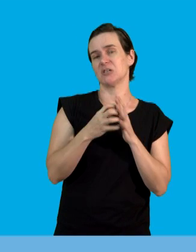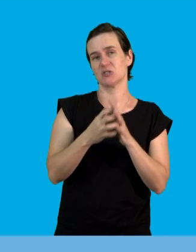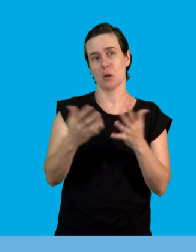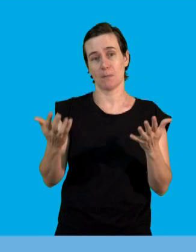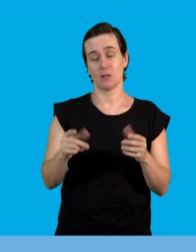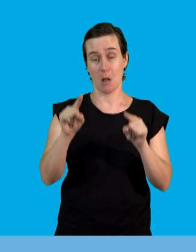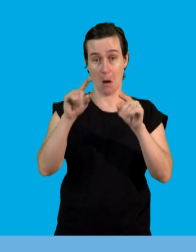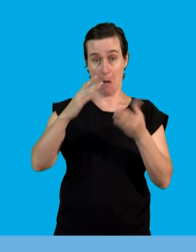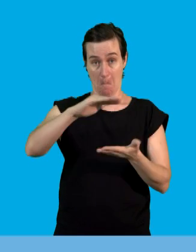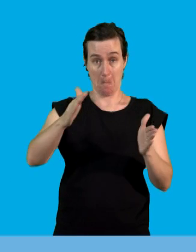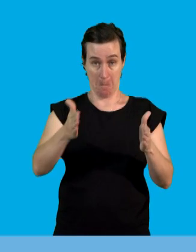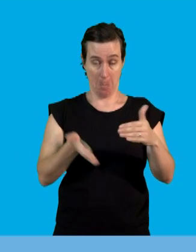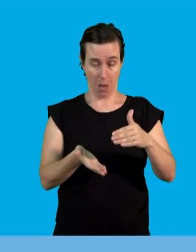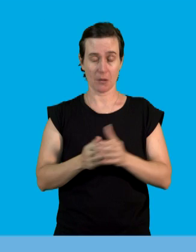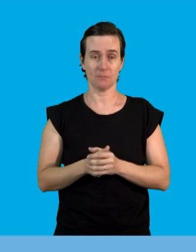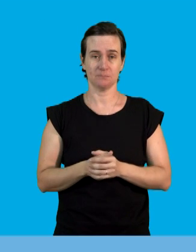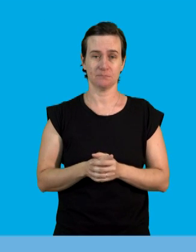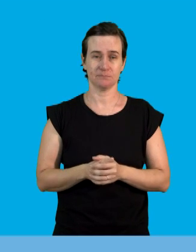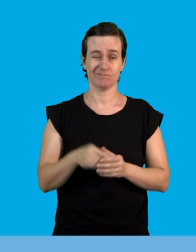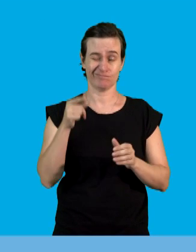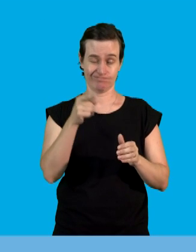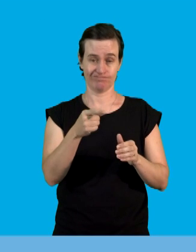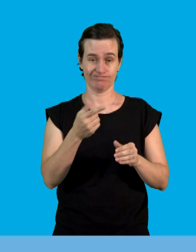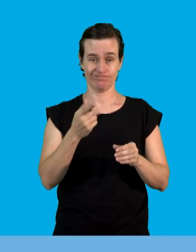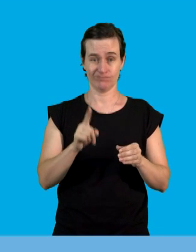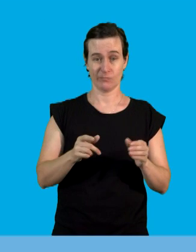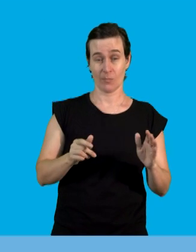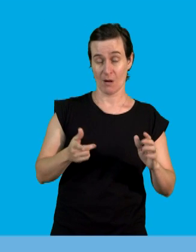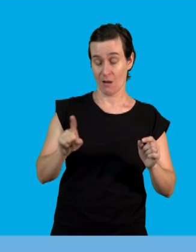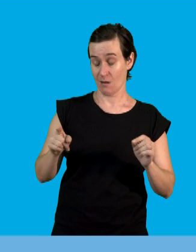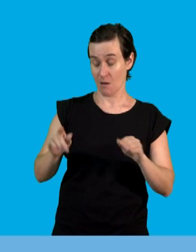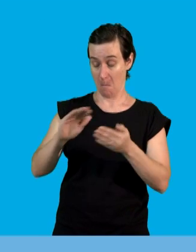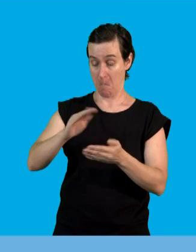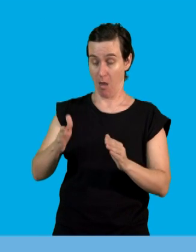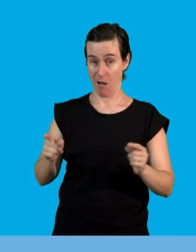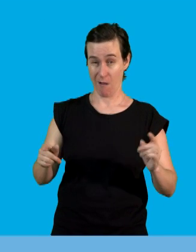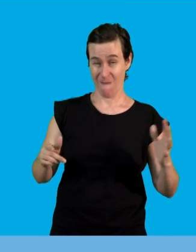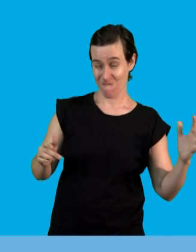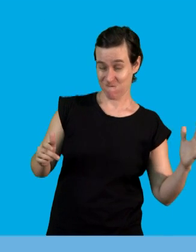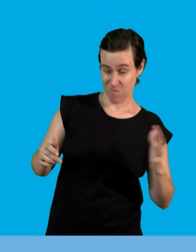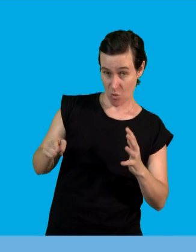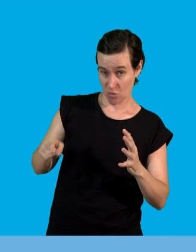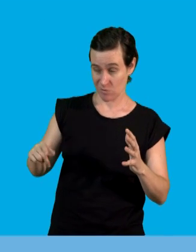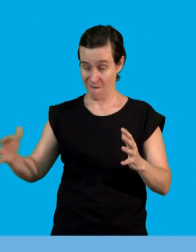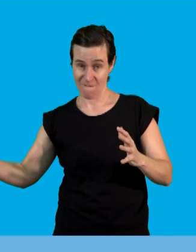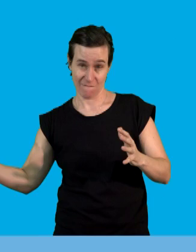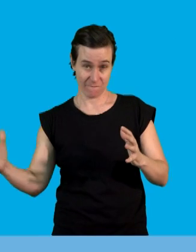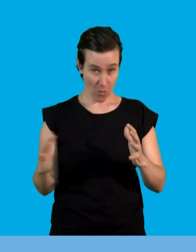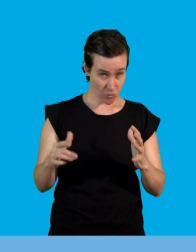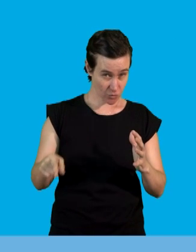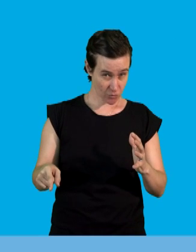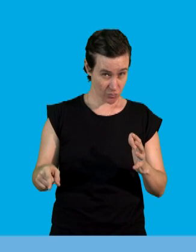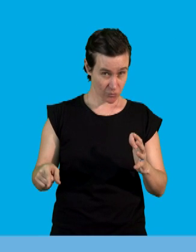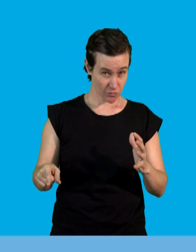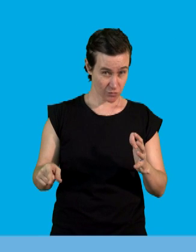for instance, we have a block and there's a force going to the right and also another force going to the left.